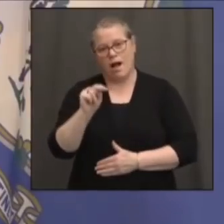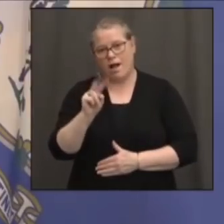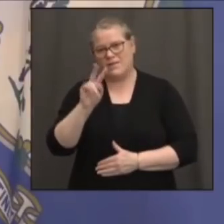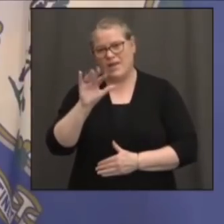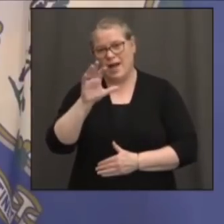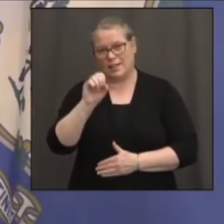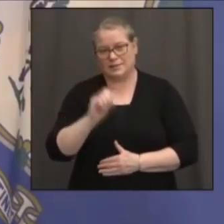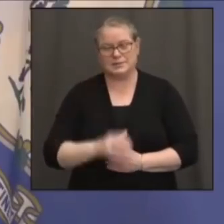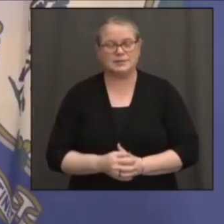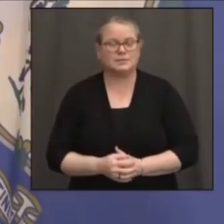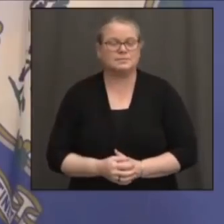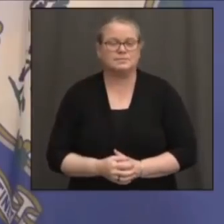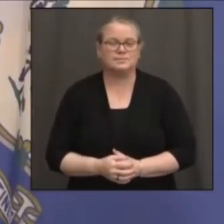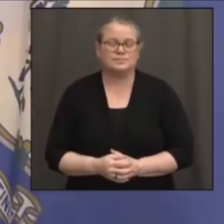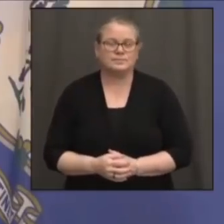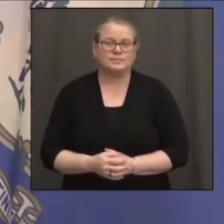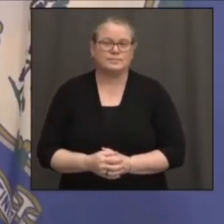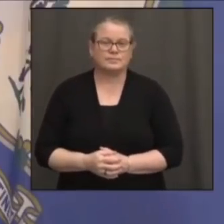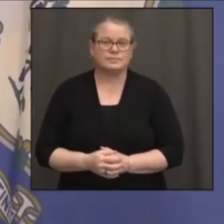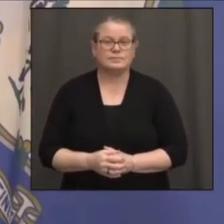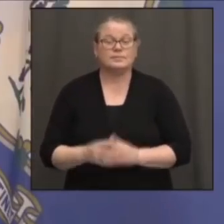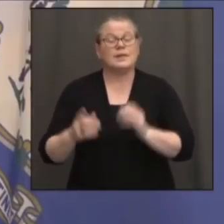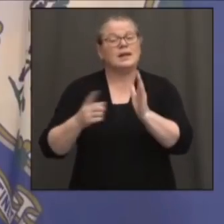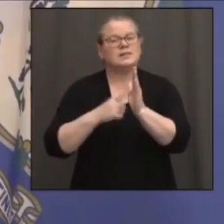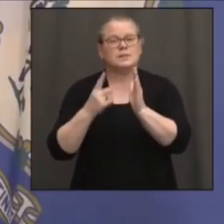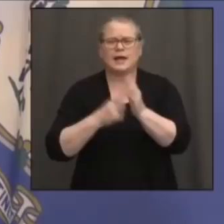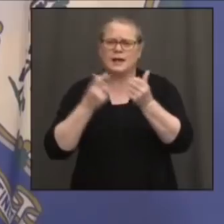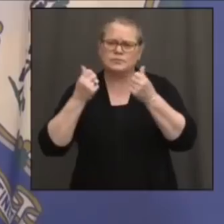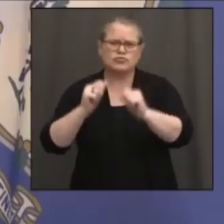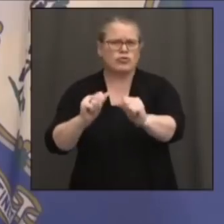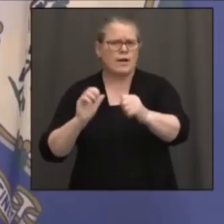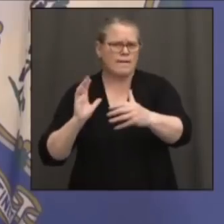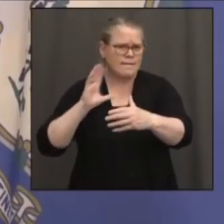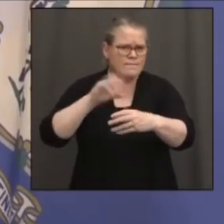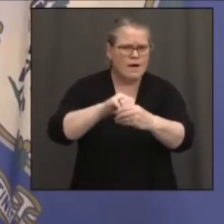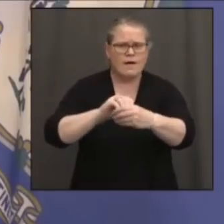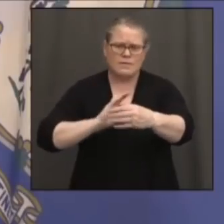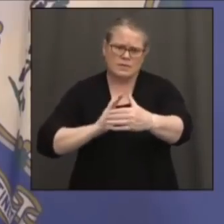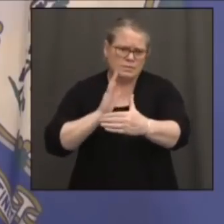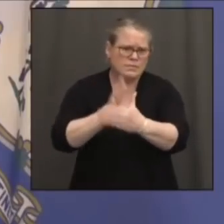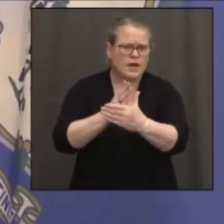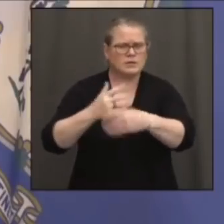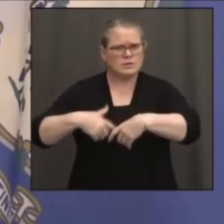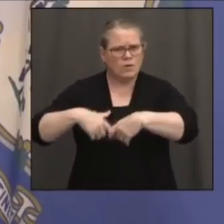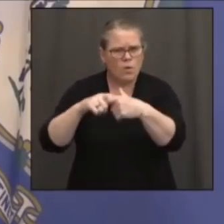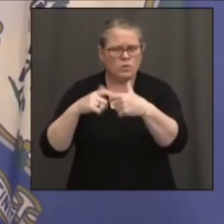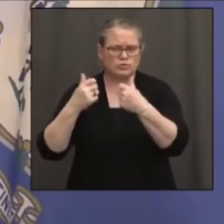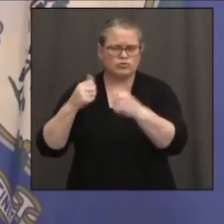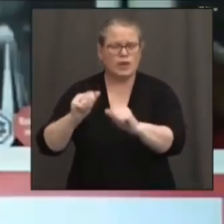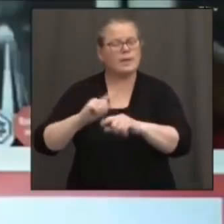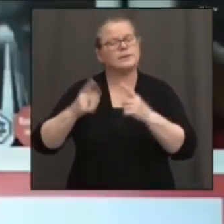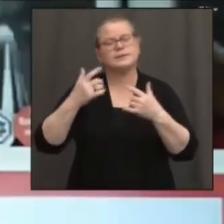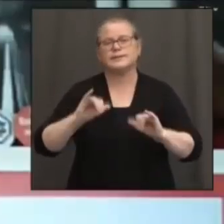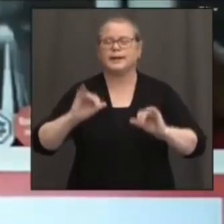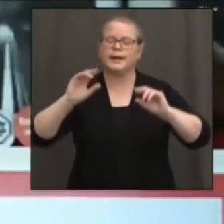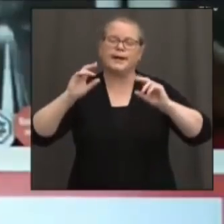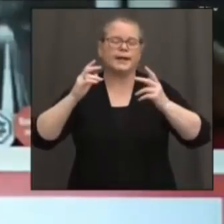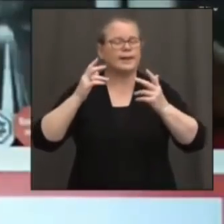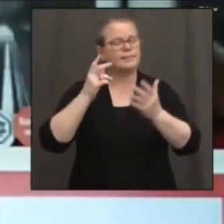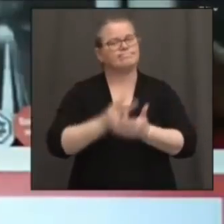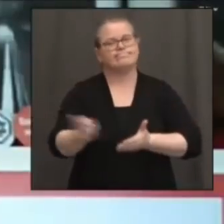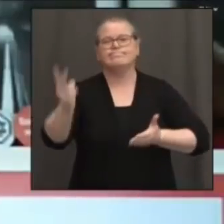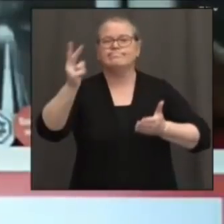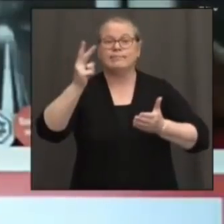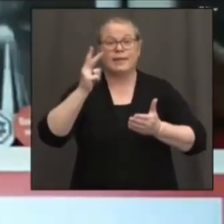best prevention doesn't work, especially if there's too easy access to a gun. Jeremy, what are you seeing? Thank you, Governor.